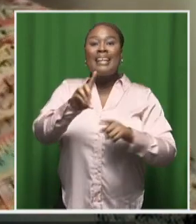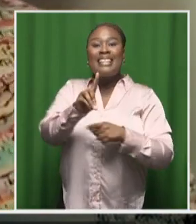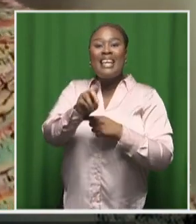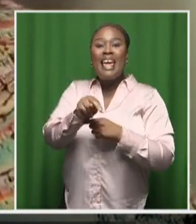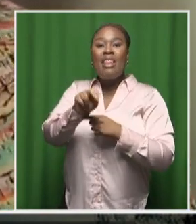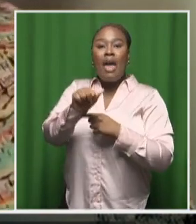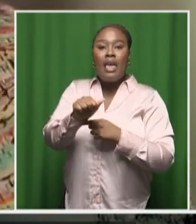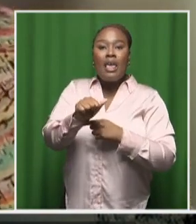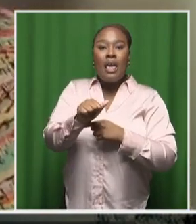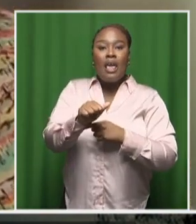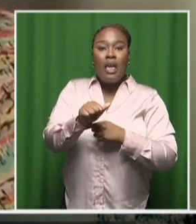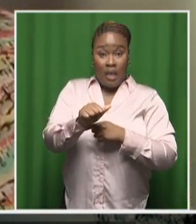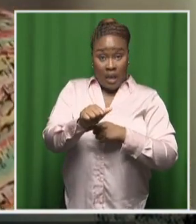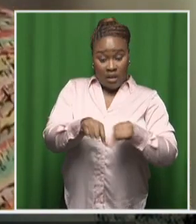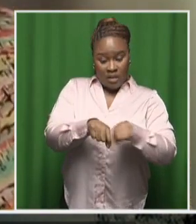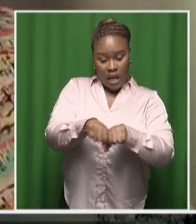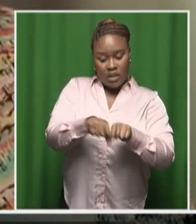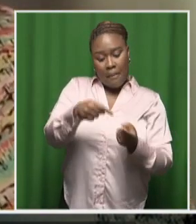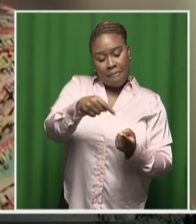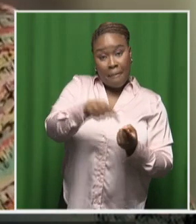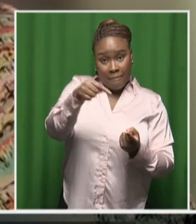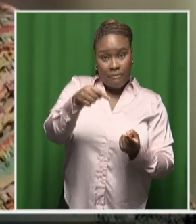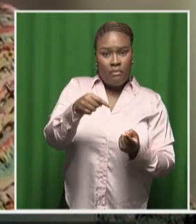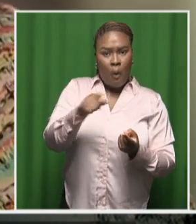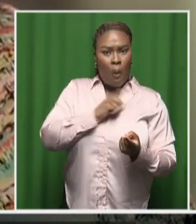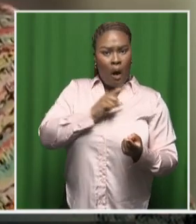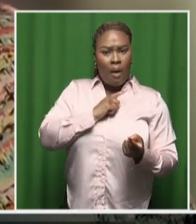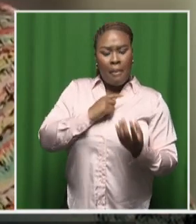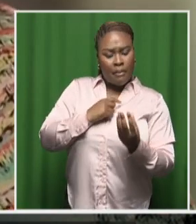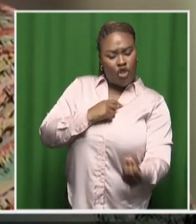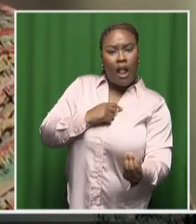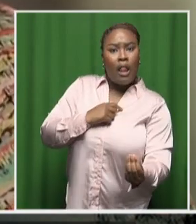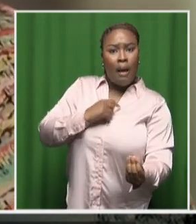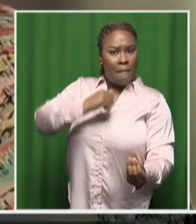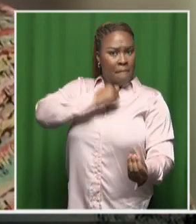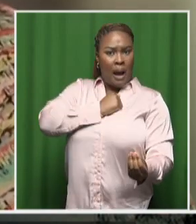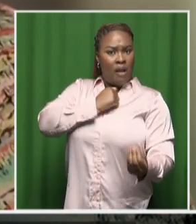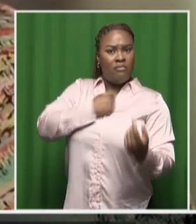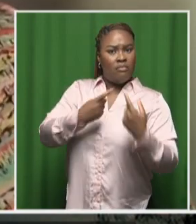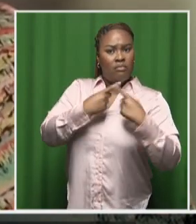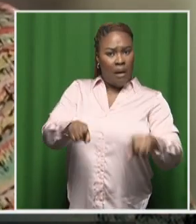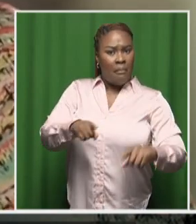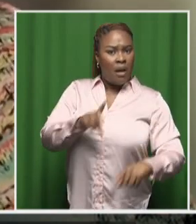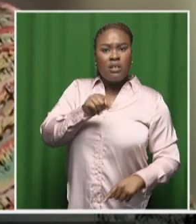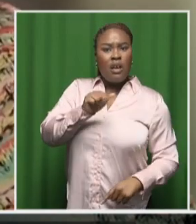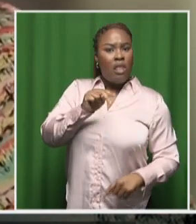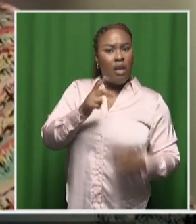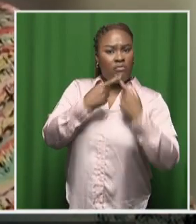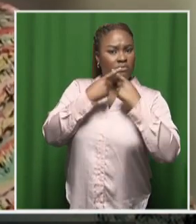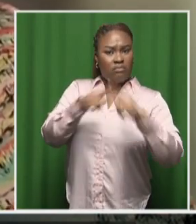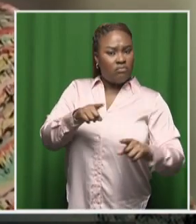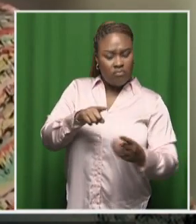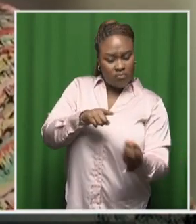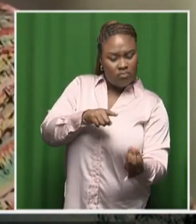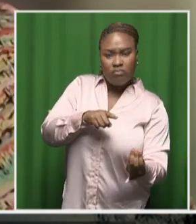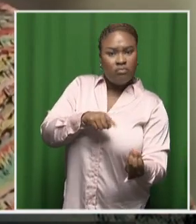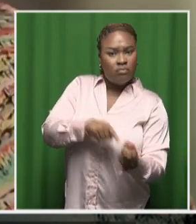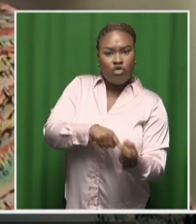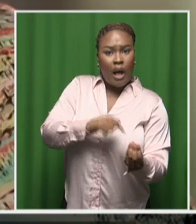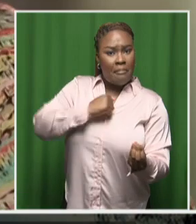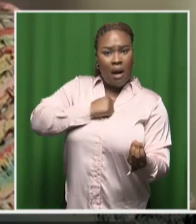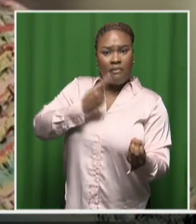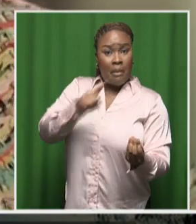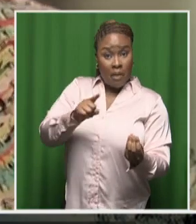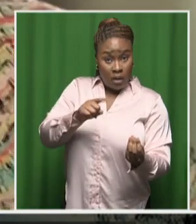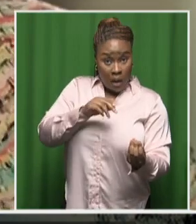pay, because, there are circumstances where the child is not mine and I'm being forced to pay maintenance. What happens in a case like